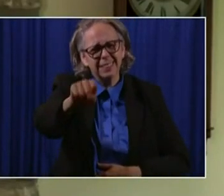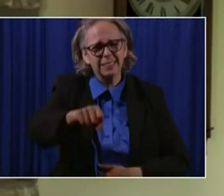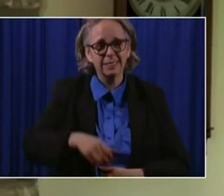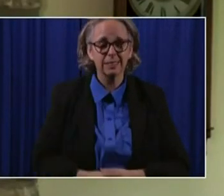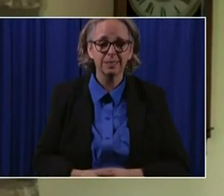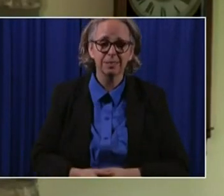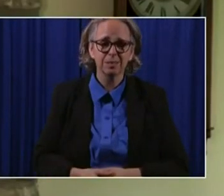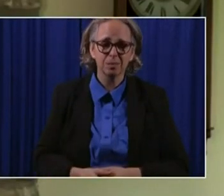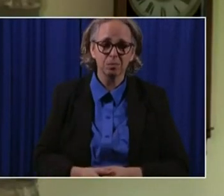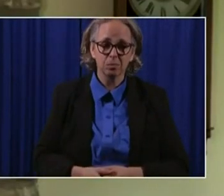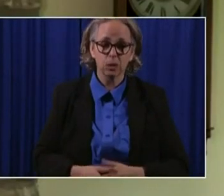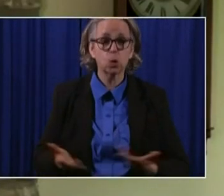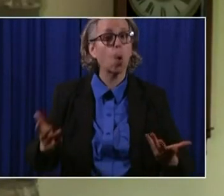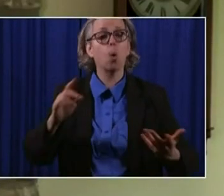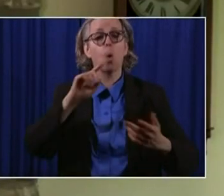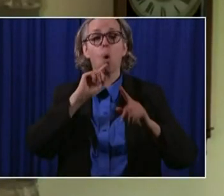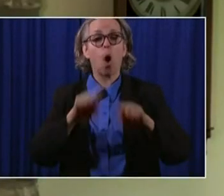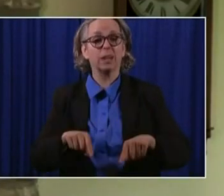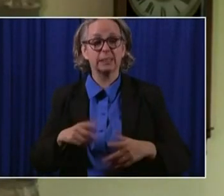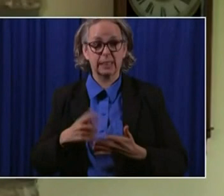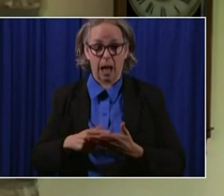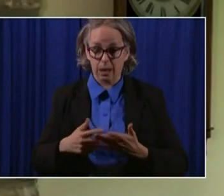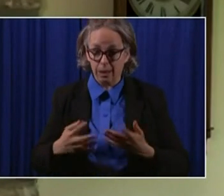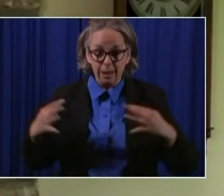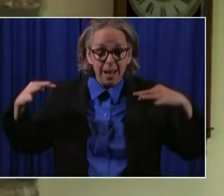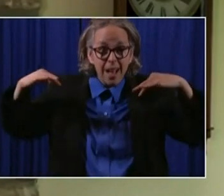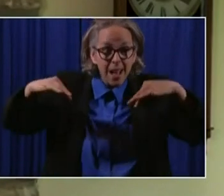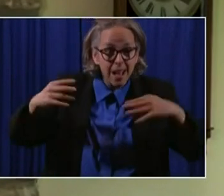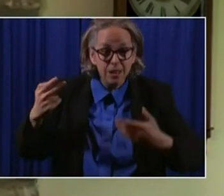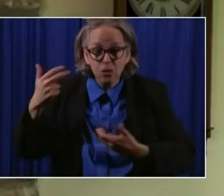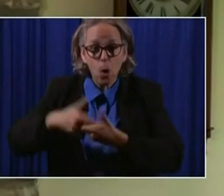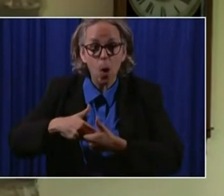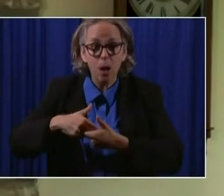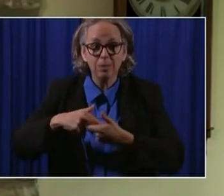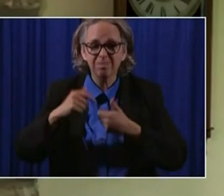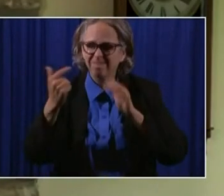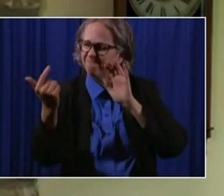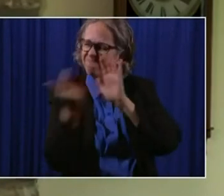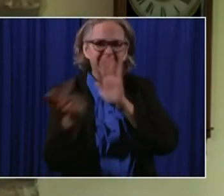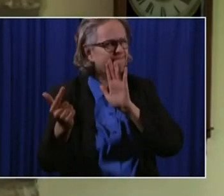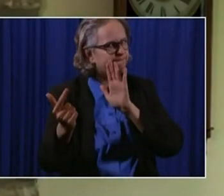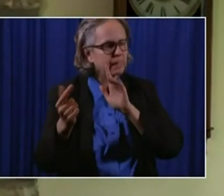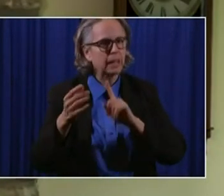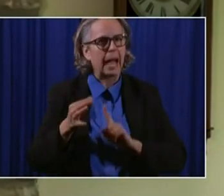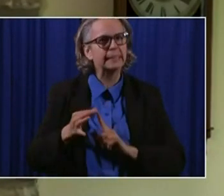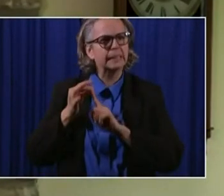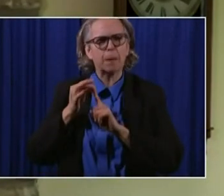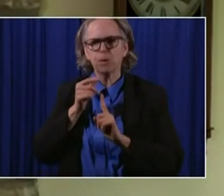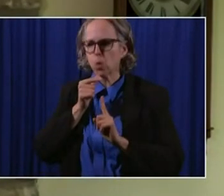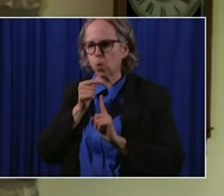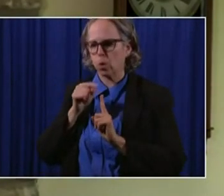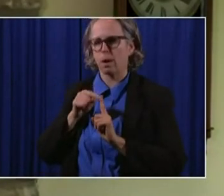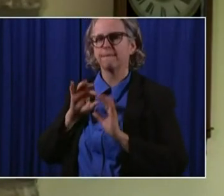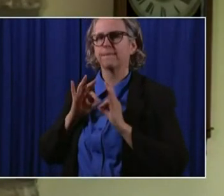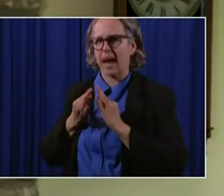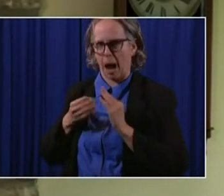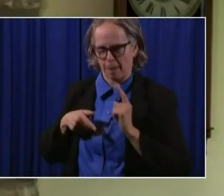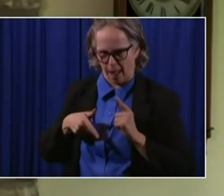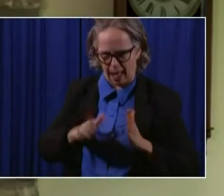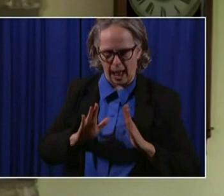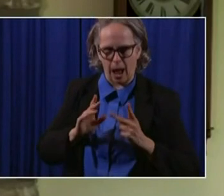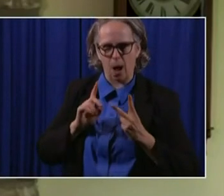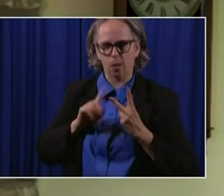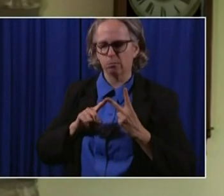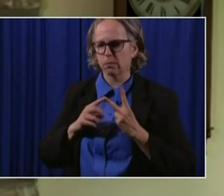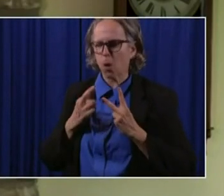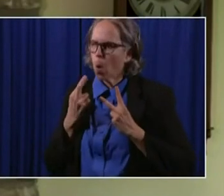have spectators other than family members or people very close to that particular child. And we'll leave